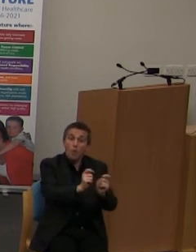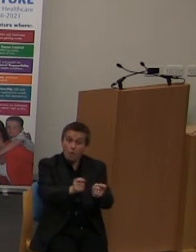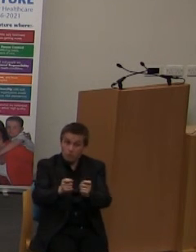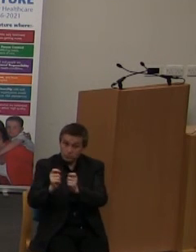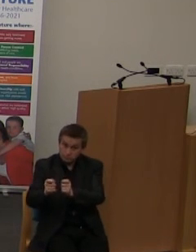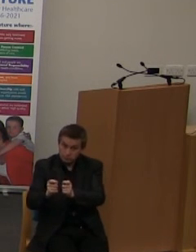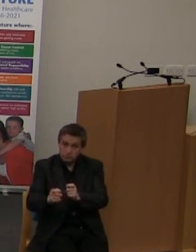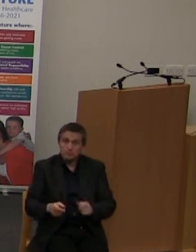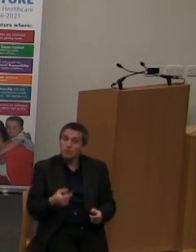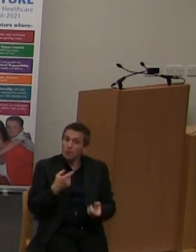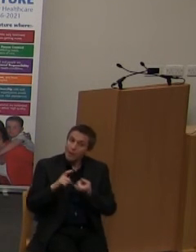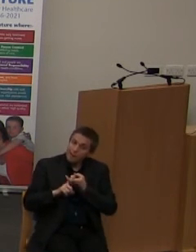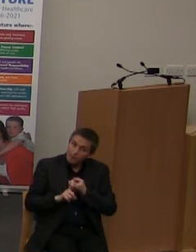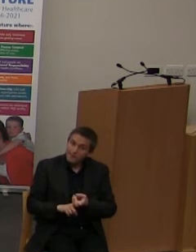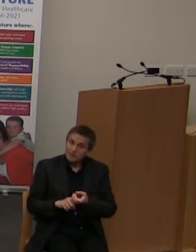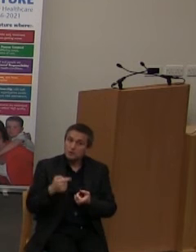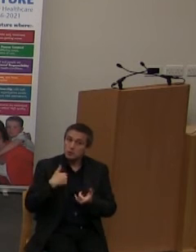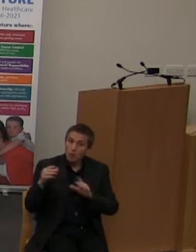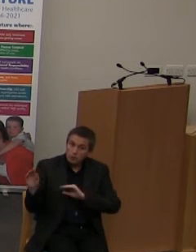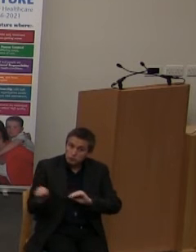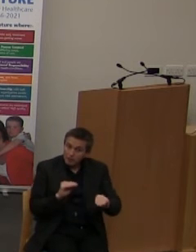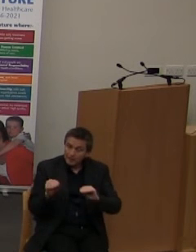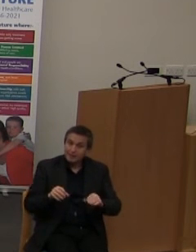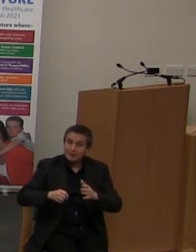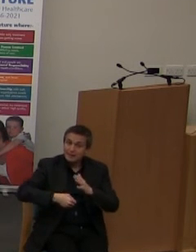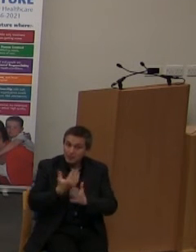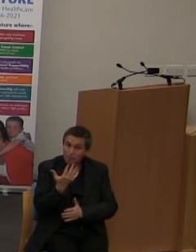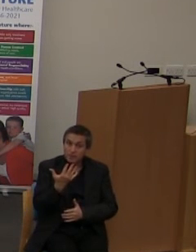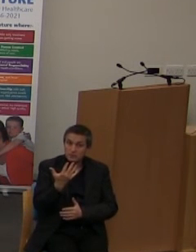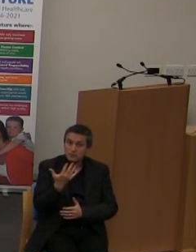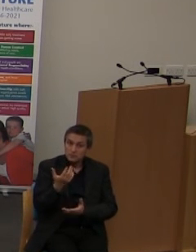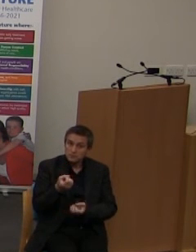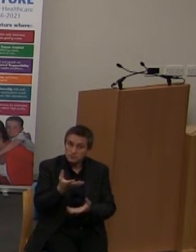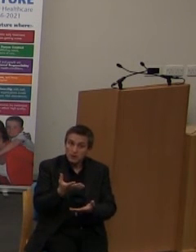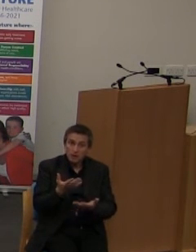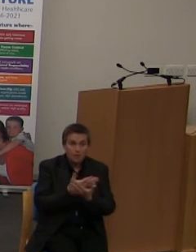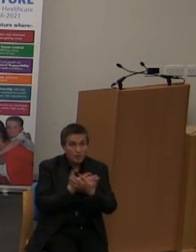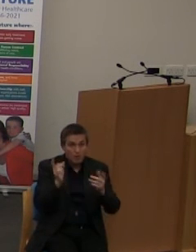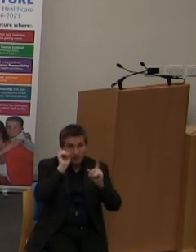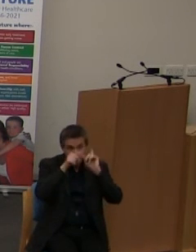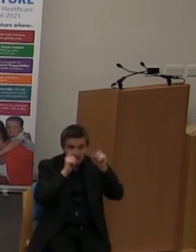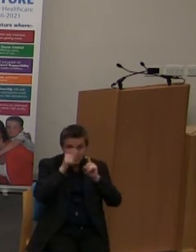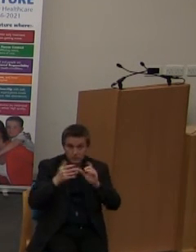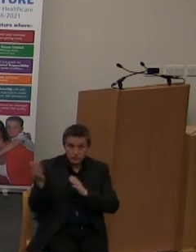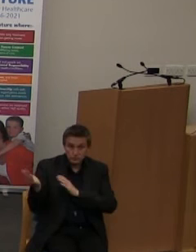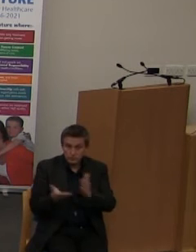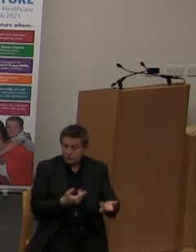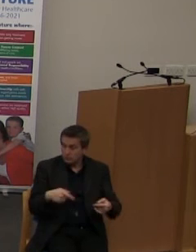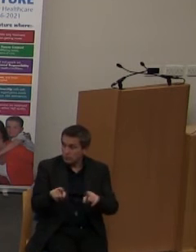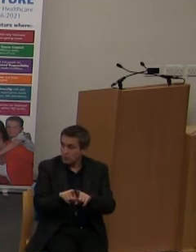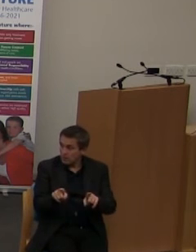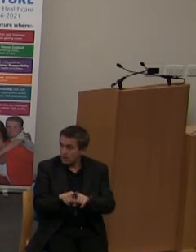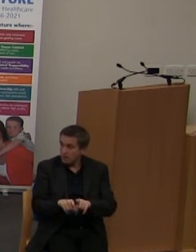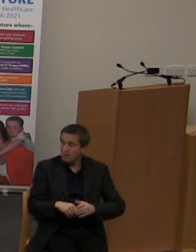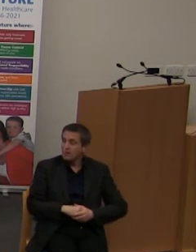our workforce and have examples, as you've heard from the chairman, of innovative services and change. And